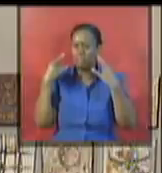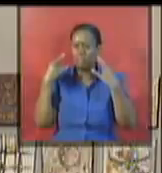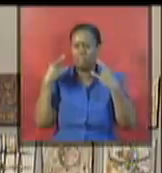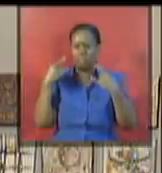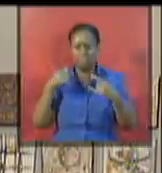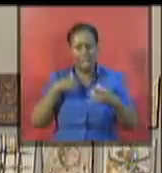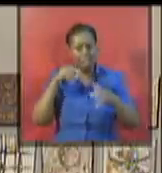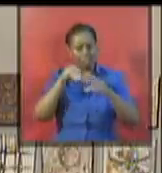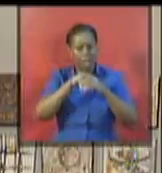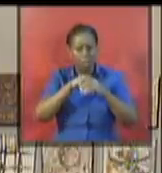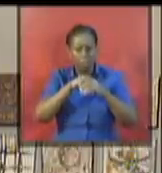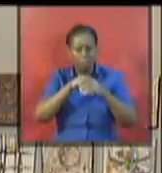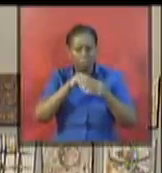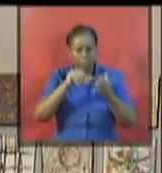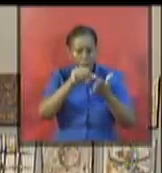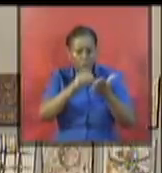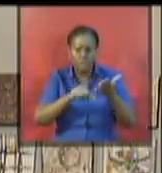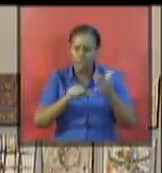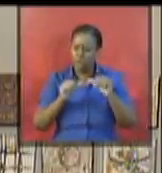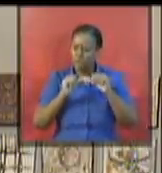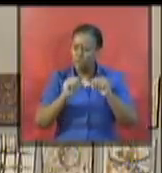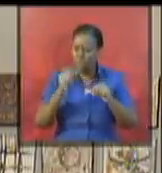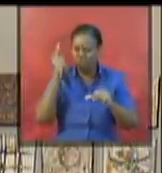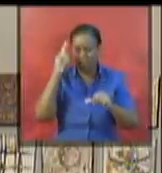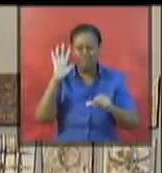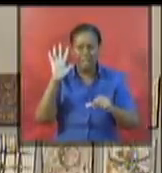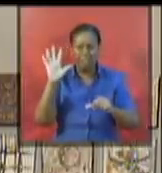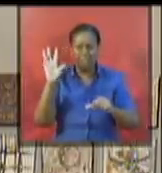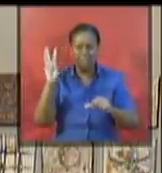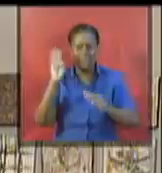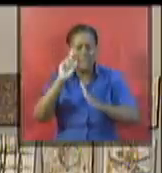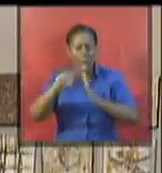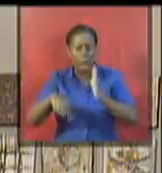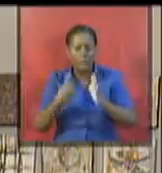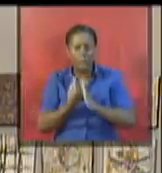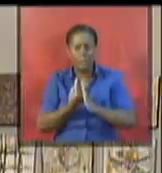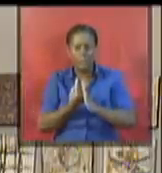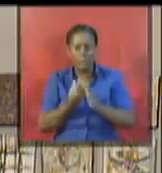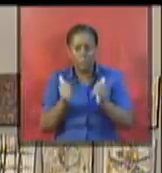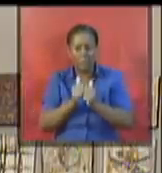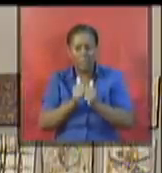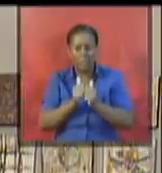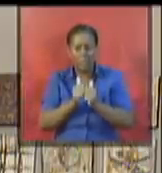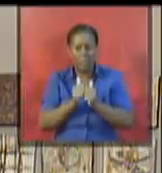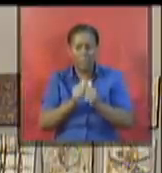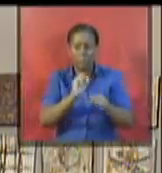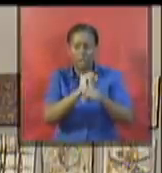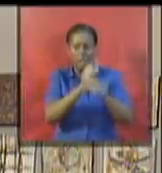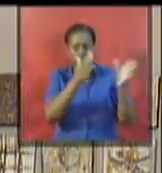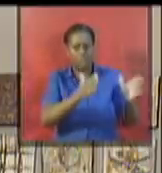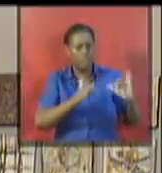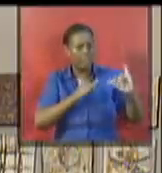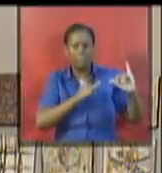5-6 hours, with colleagues that are severe asthmatics, wearing masks the full way. So we would encourage the